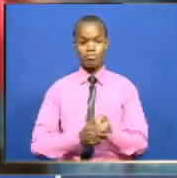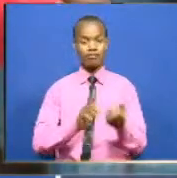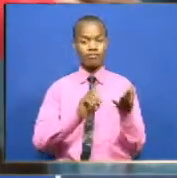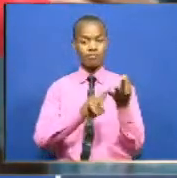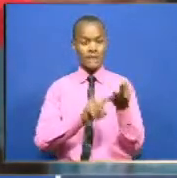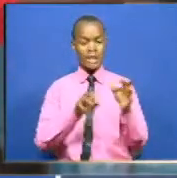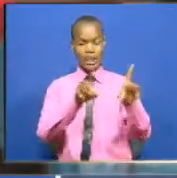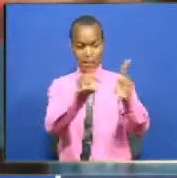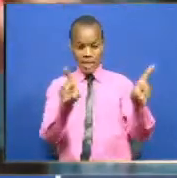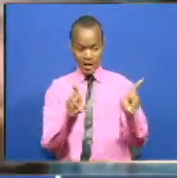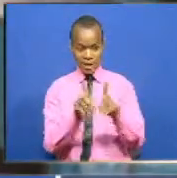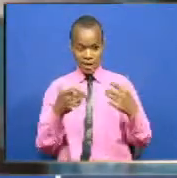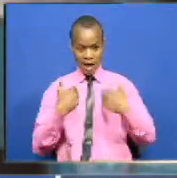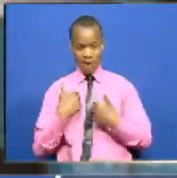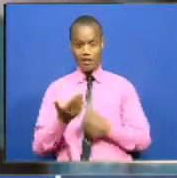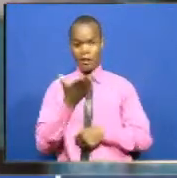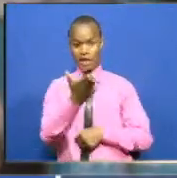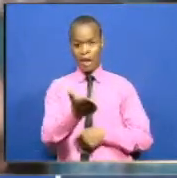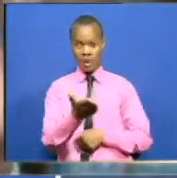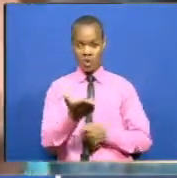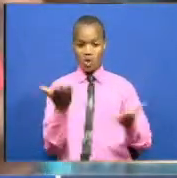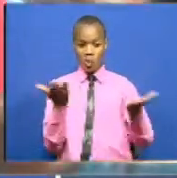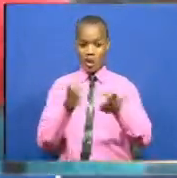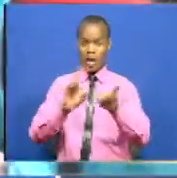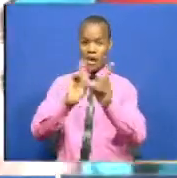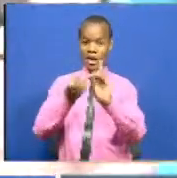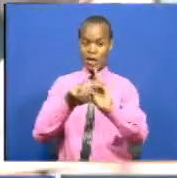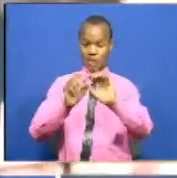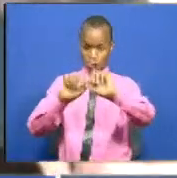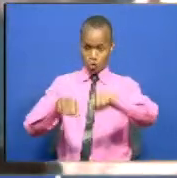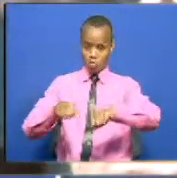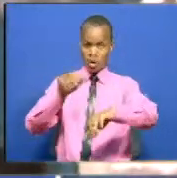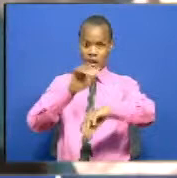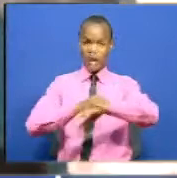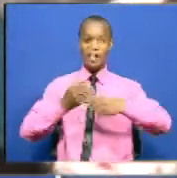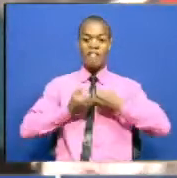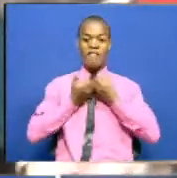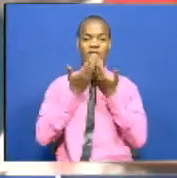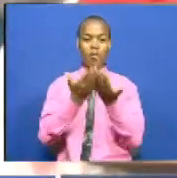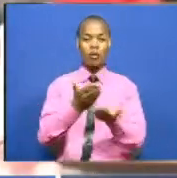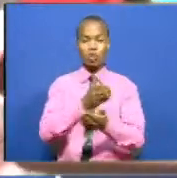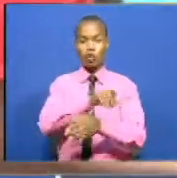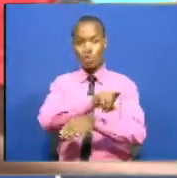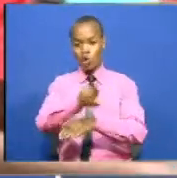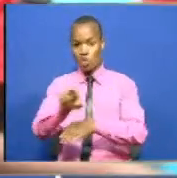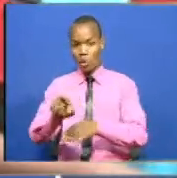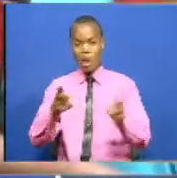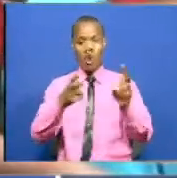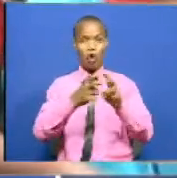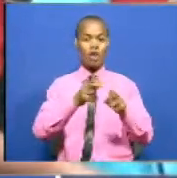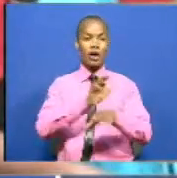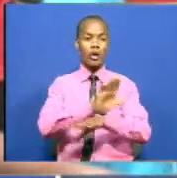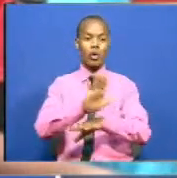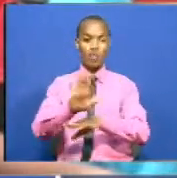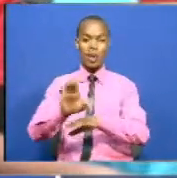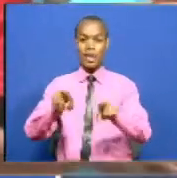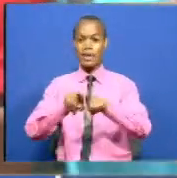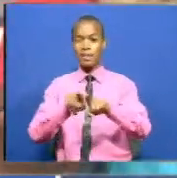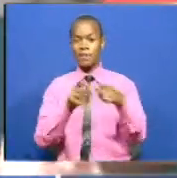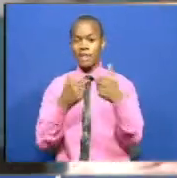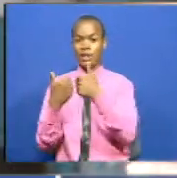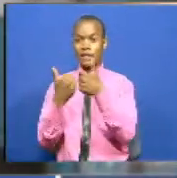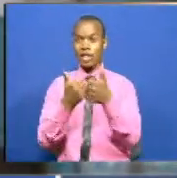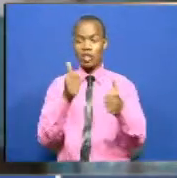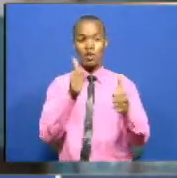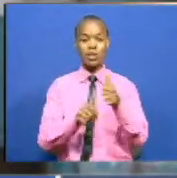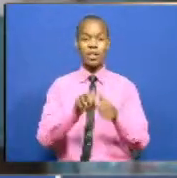for biodata, whereby they'll be able to collect your information, your contacts. And one of the challenges that NMS will be